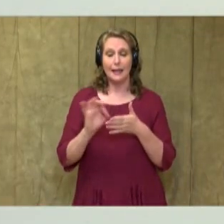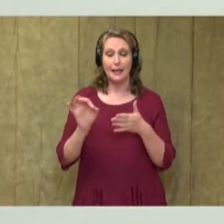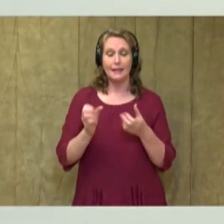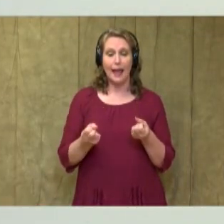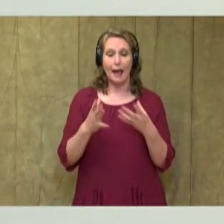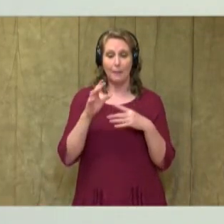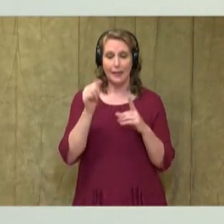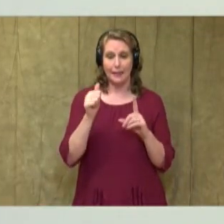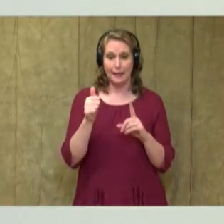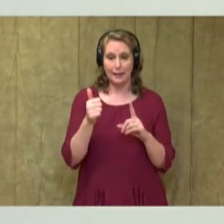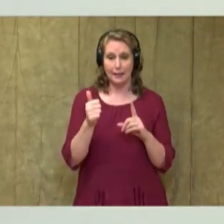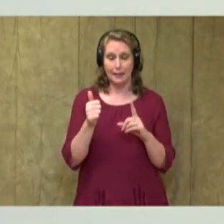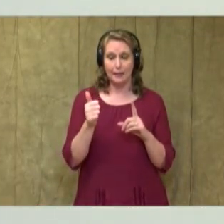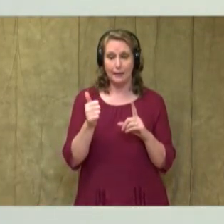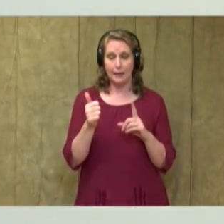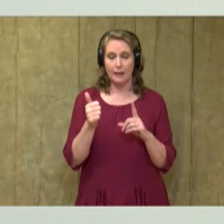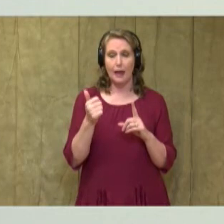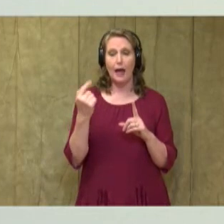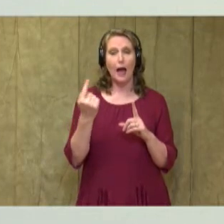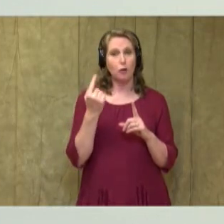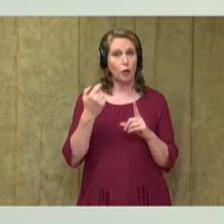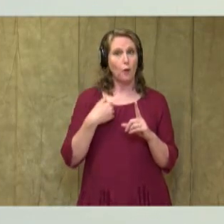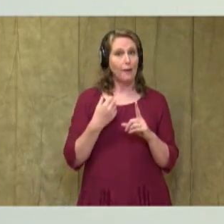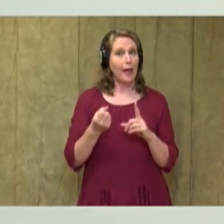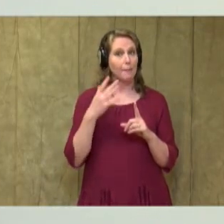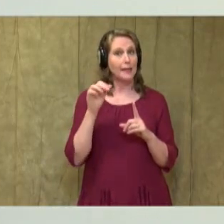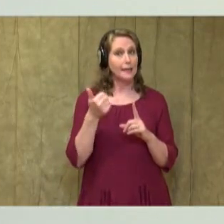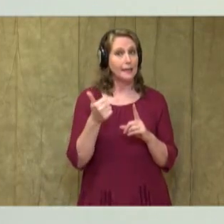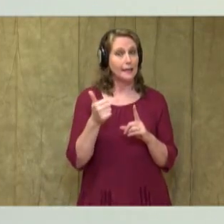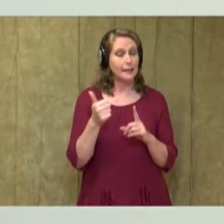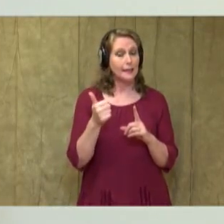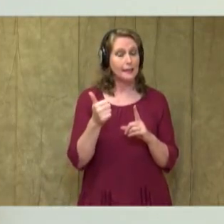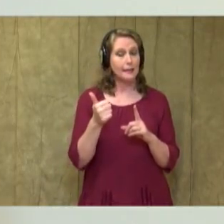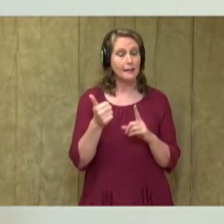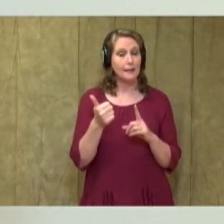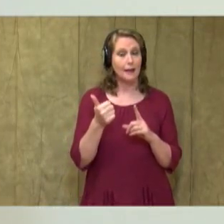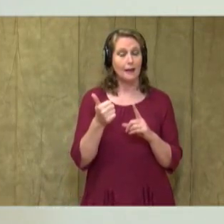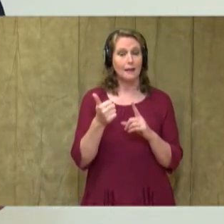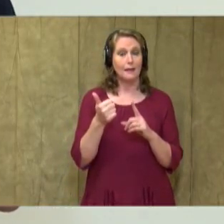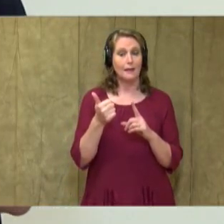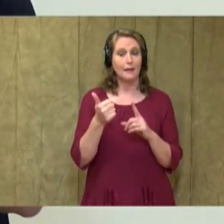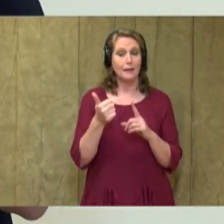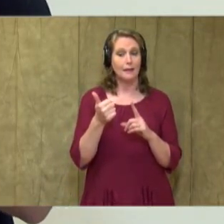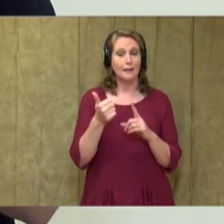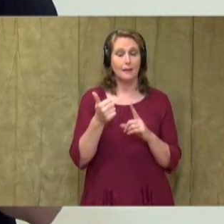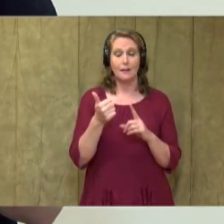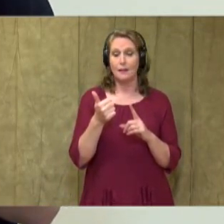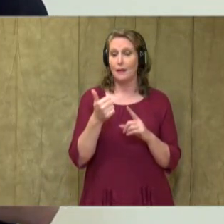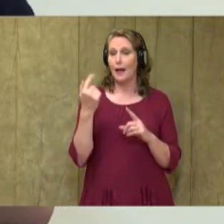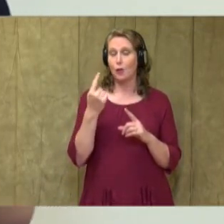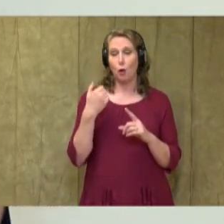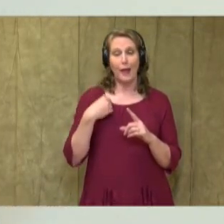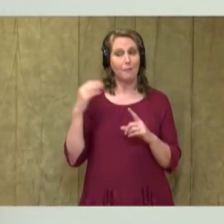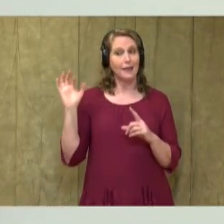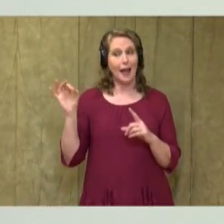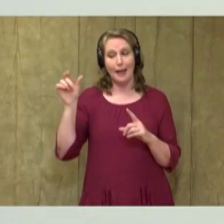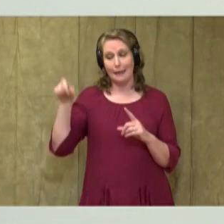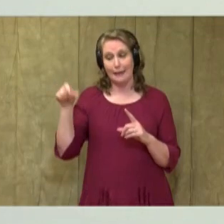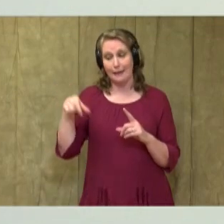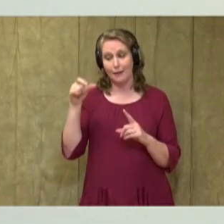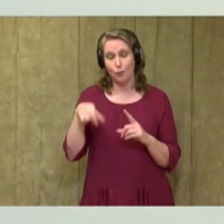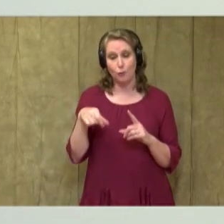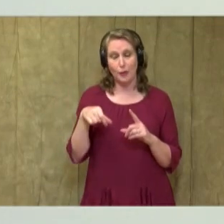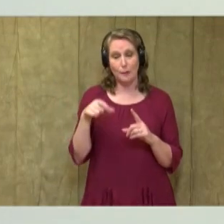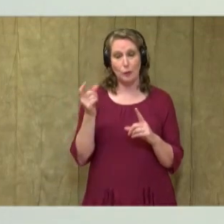our tens. So I only can have how many tens in this place value? I can't have more than 9.